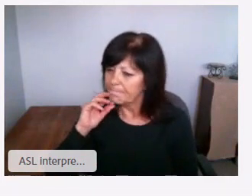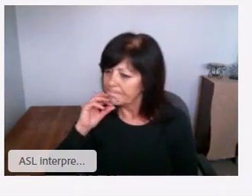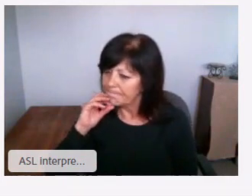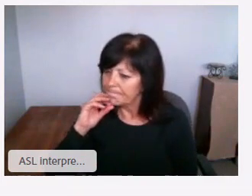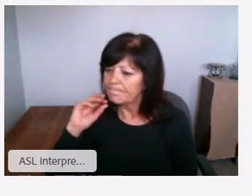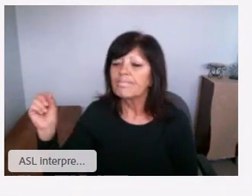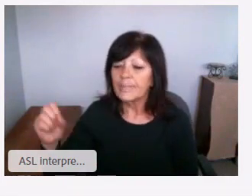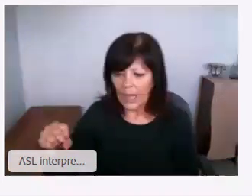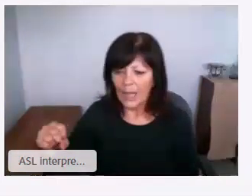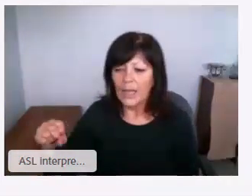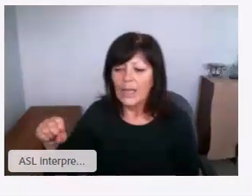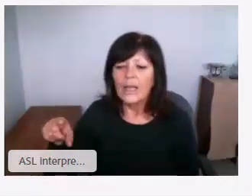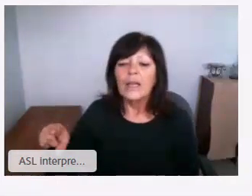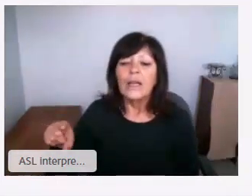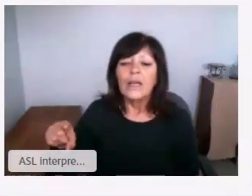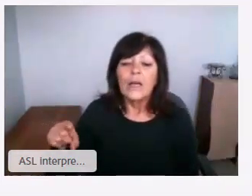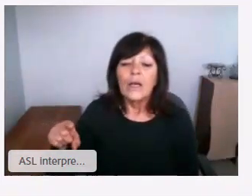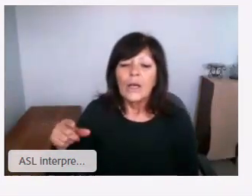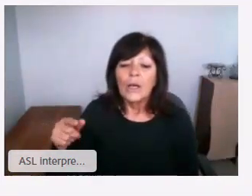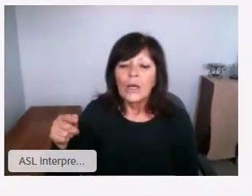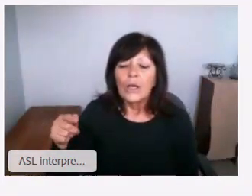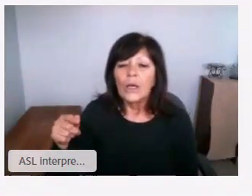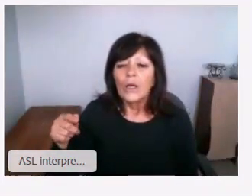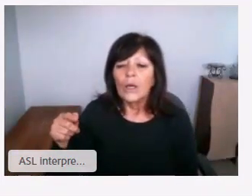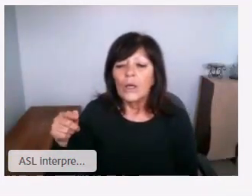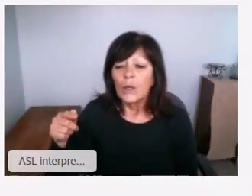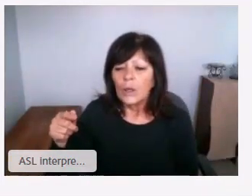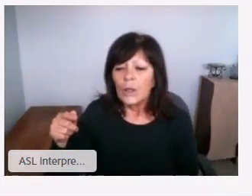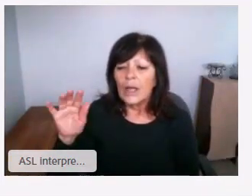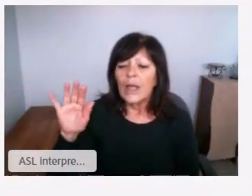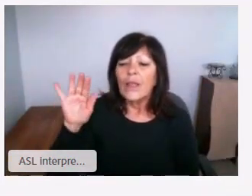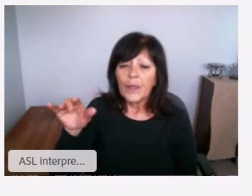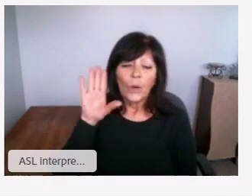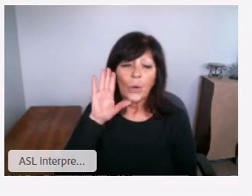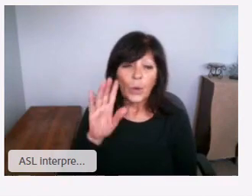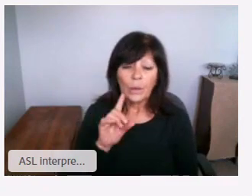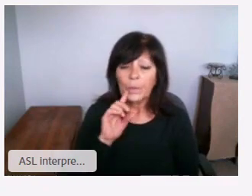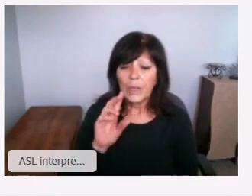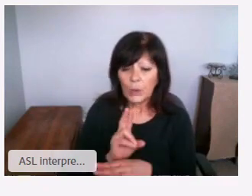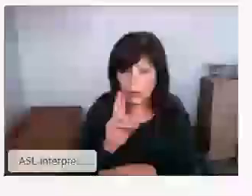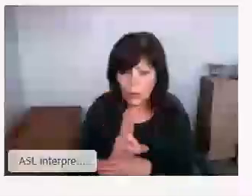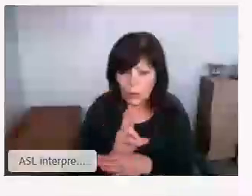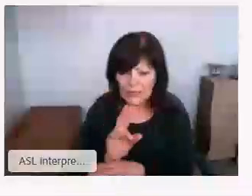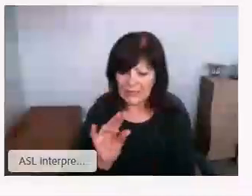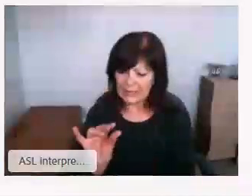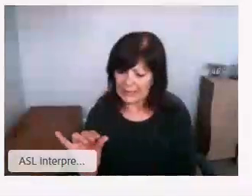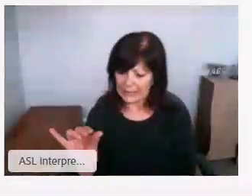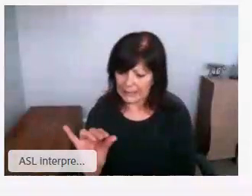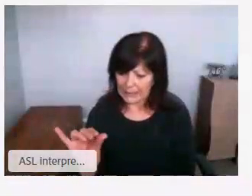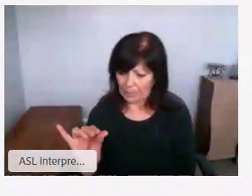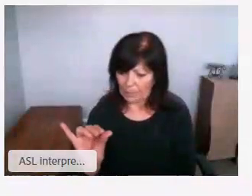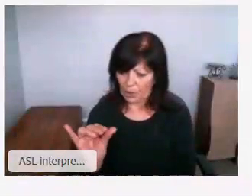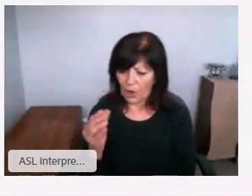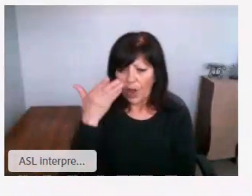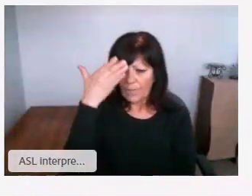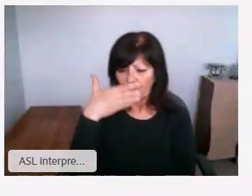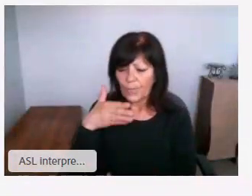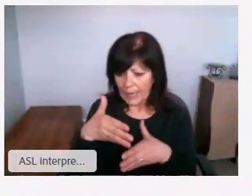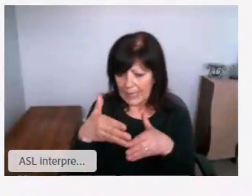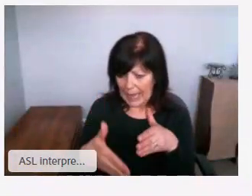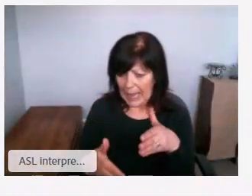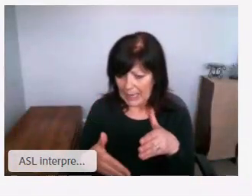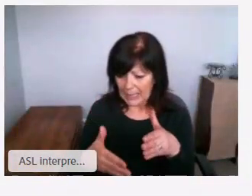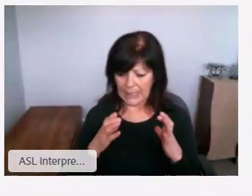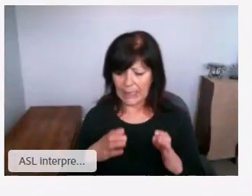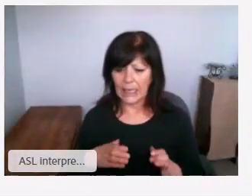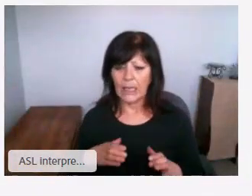Yeah, so we're they're going to be using a similar front end as the customer